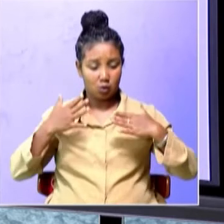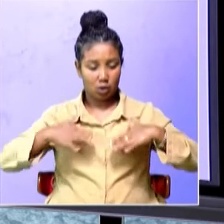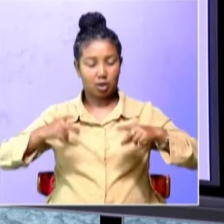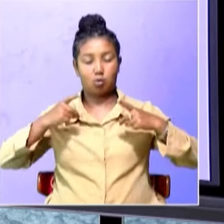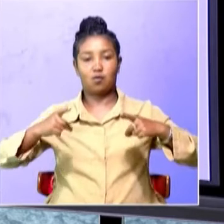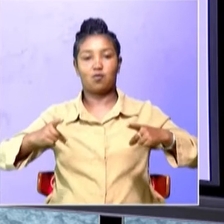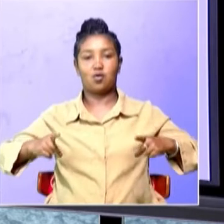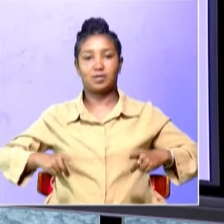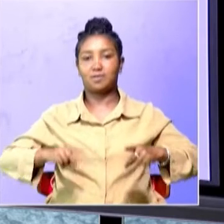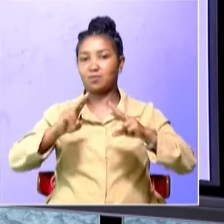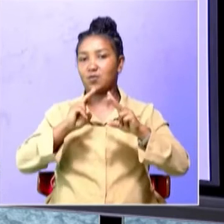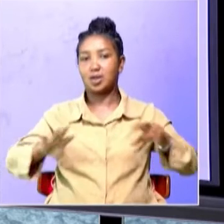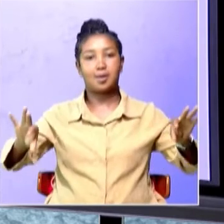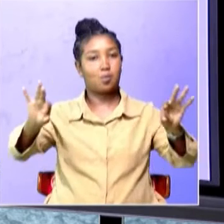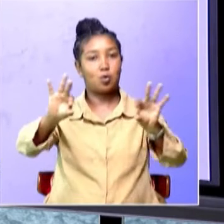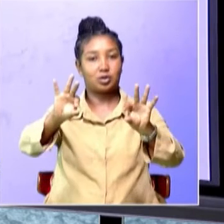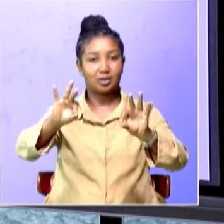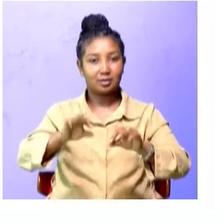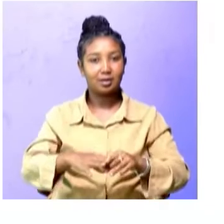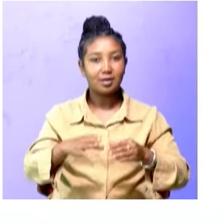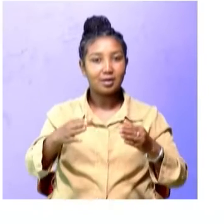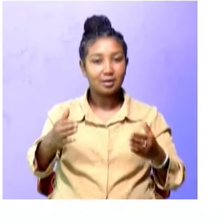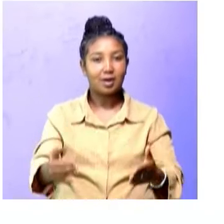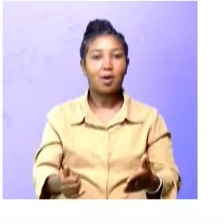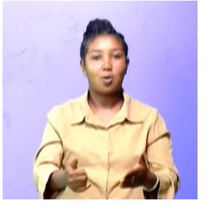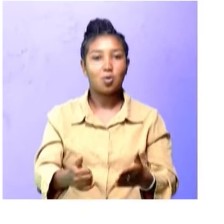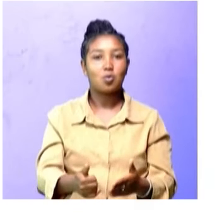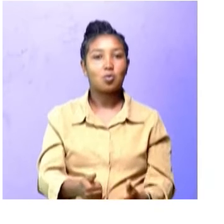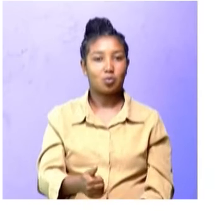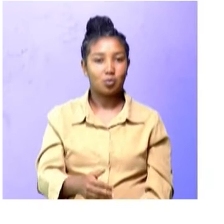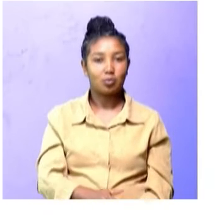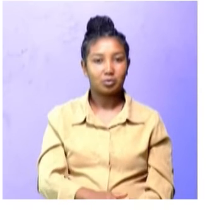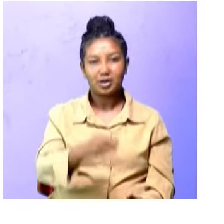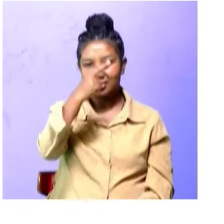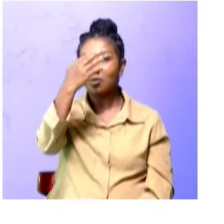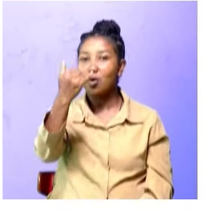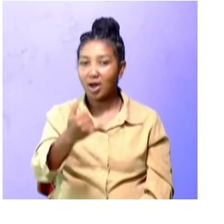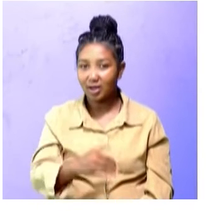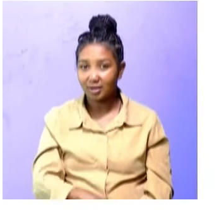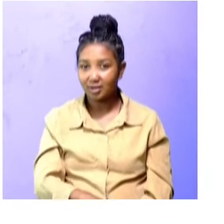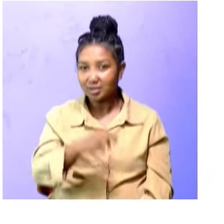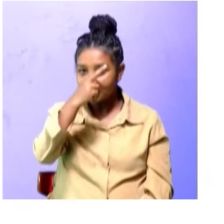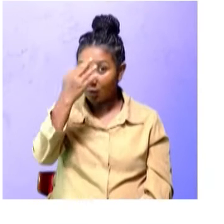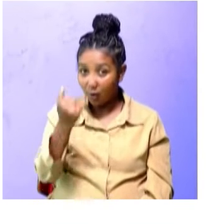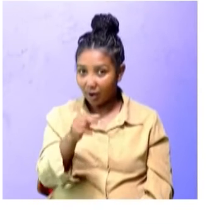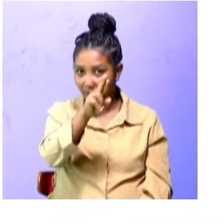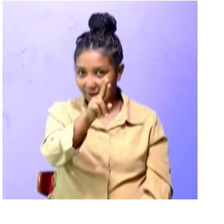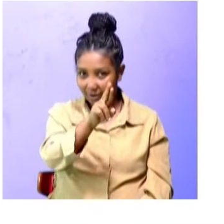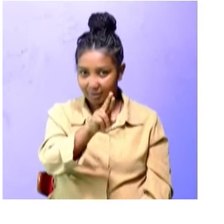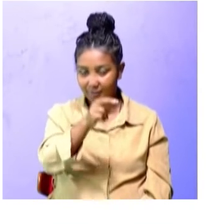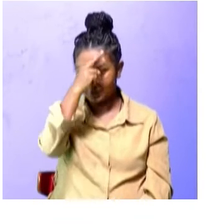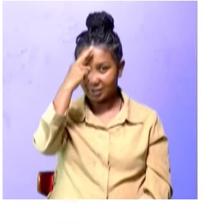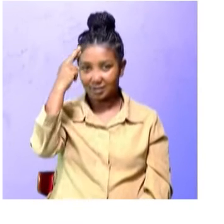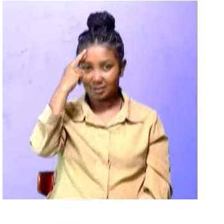a uniform is very important. Now, let us give our reason for that. All right. Then,